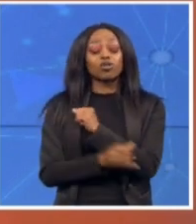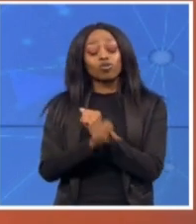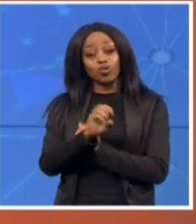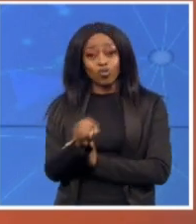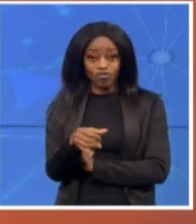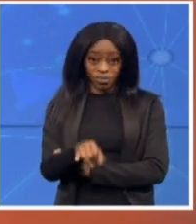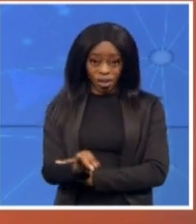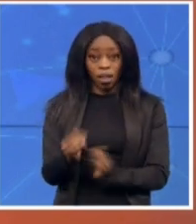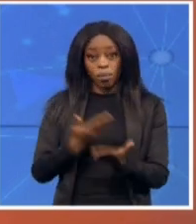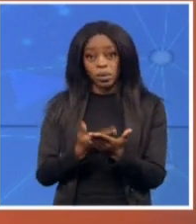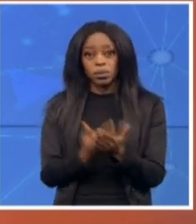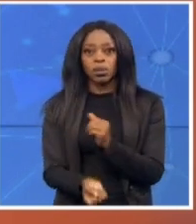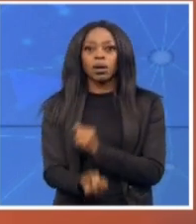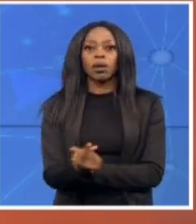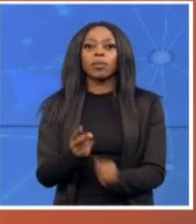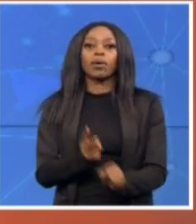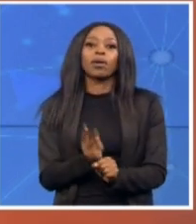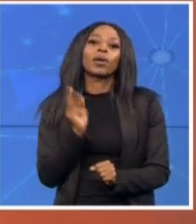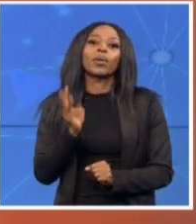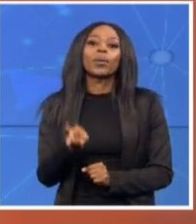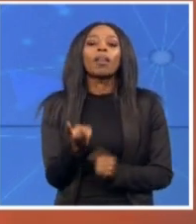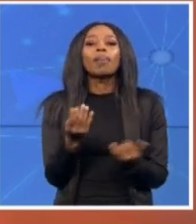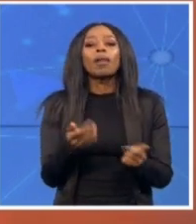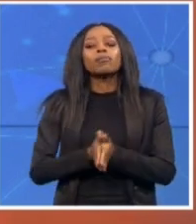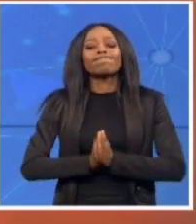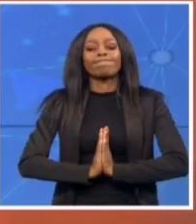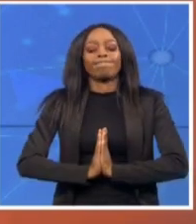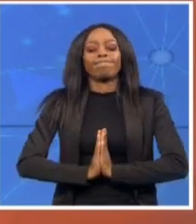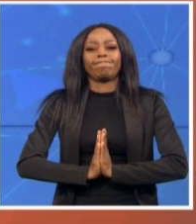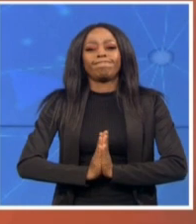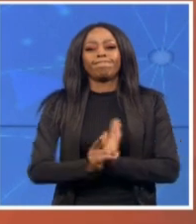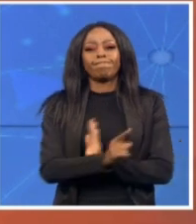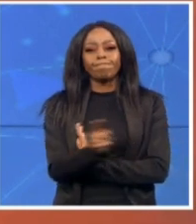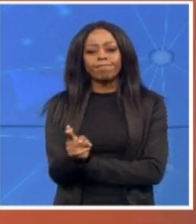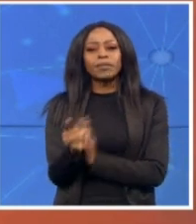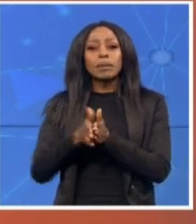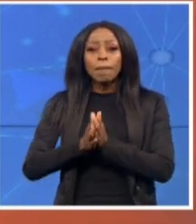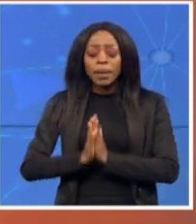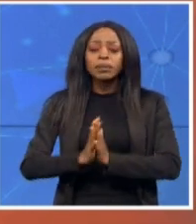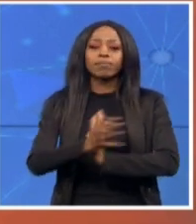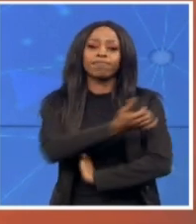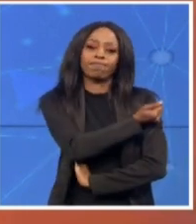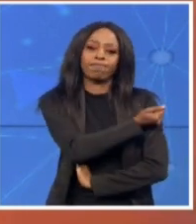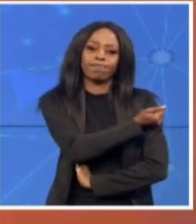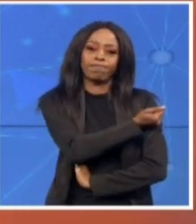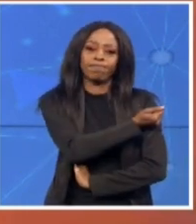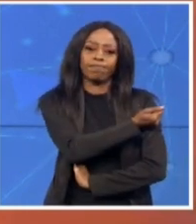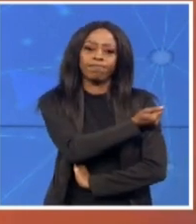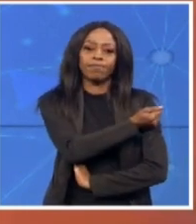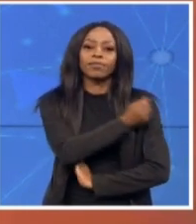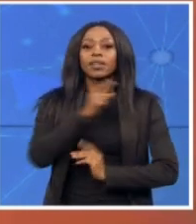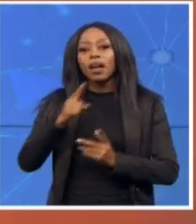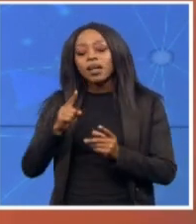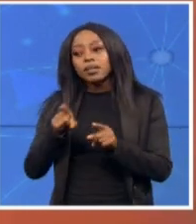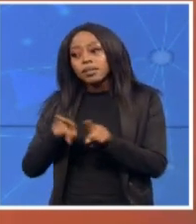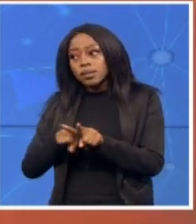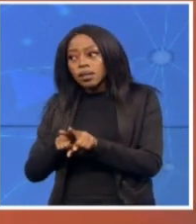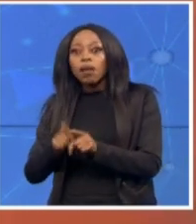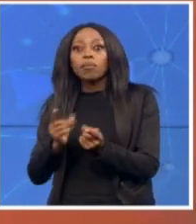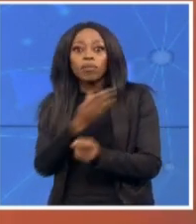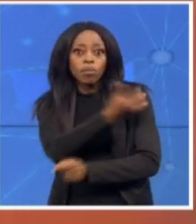to the people to vaccinate and also to have the boosters, which is having said